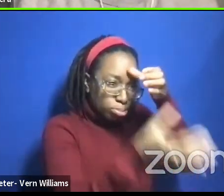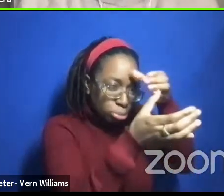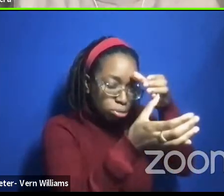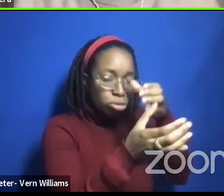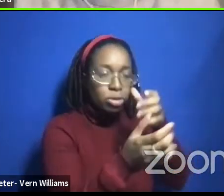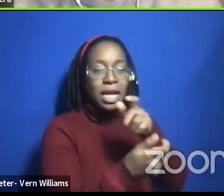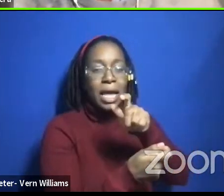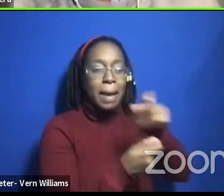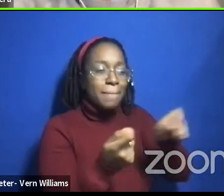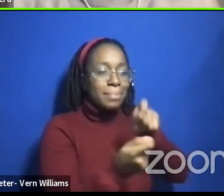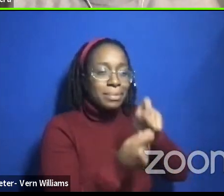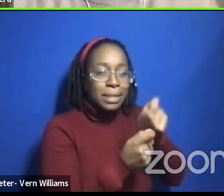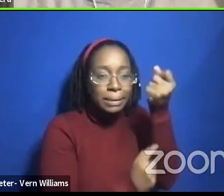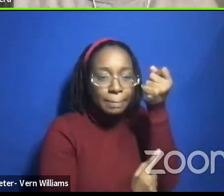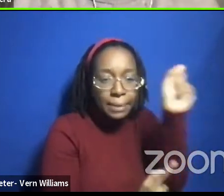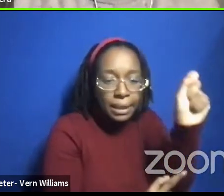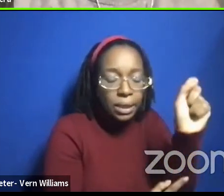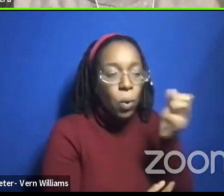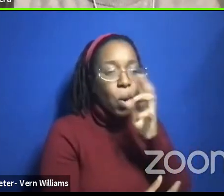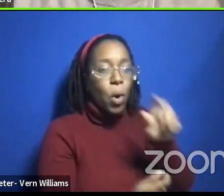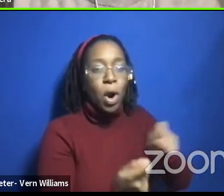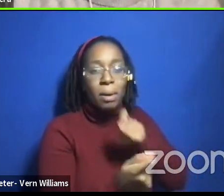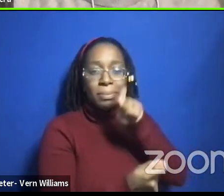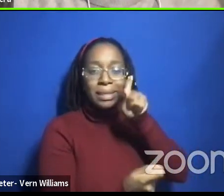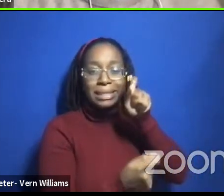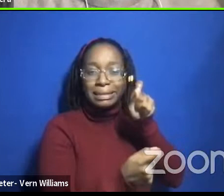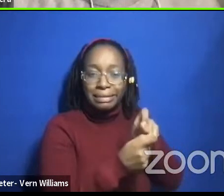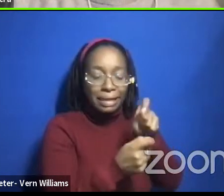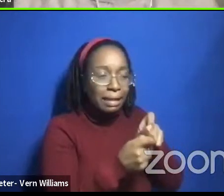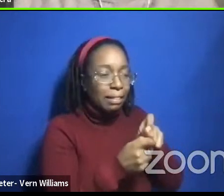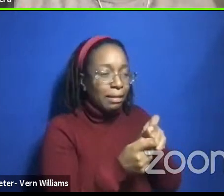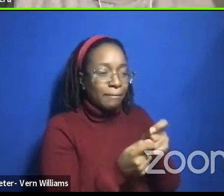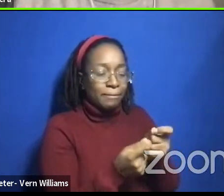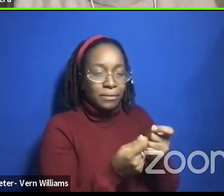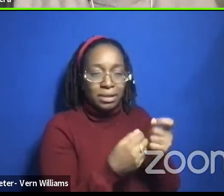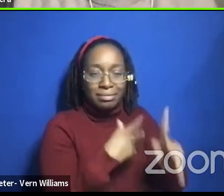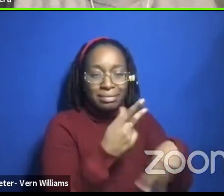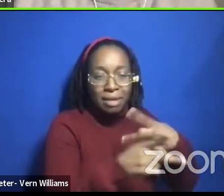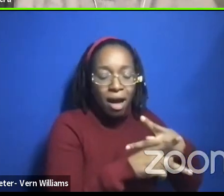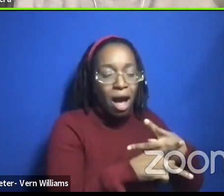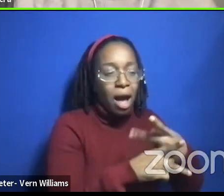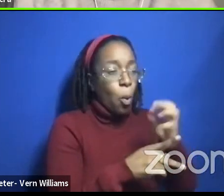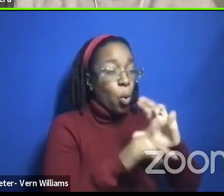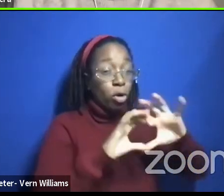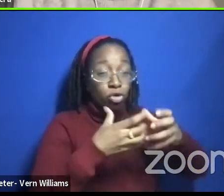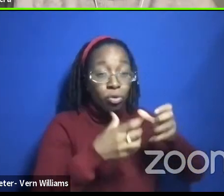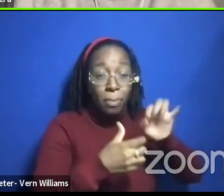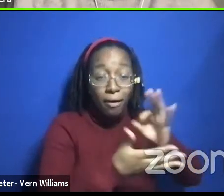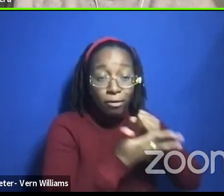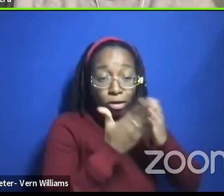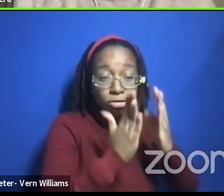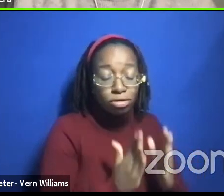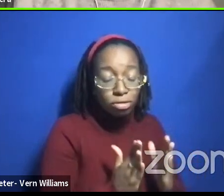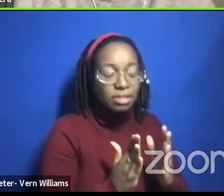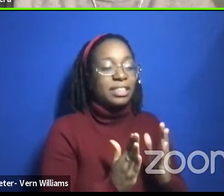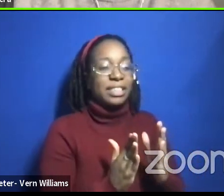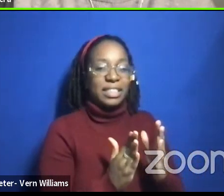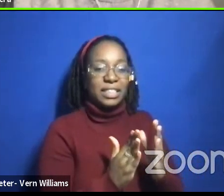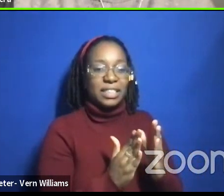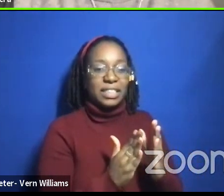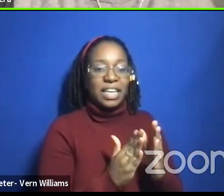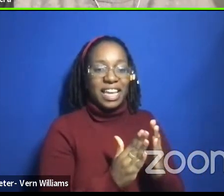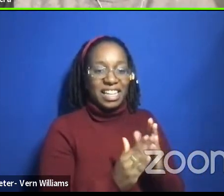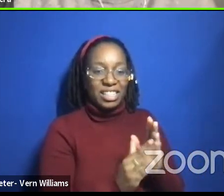of a particular medium, of the particular practice of a single artist, of a group of artists. And the curatorial